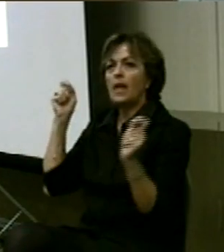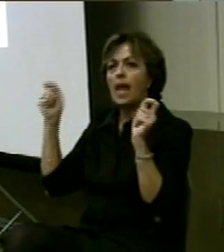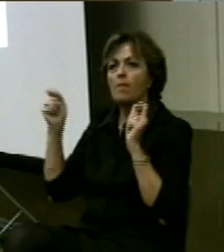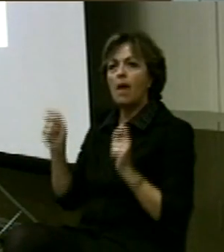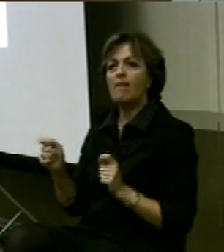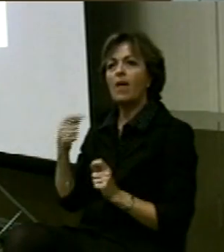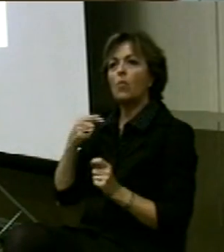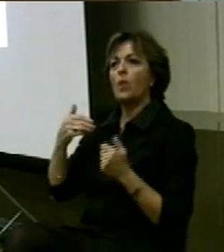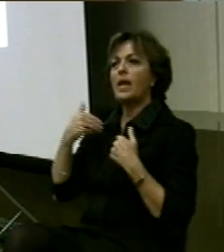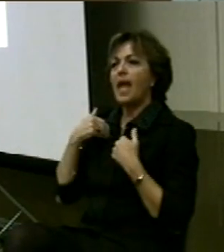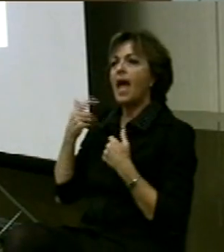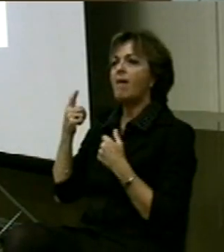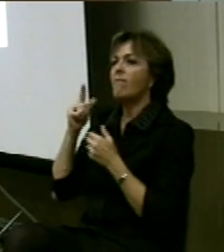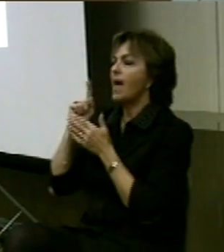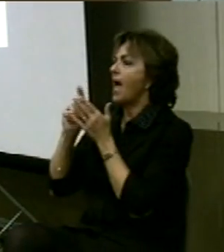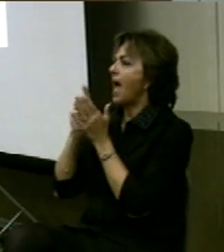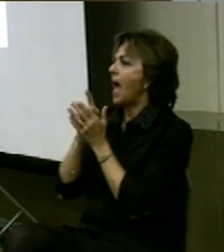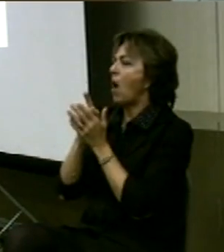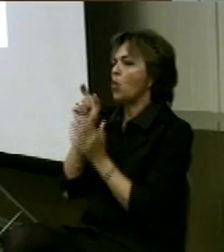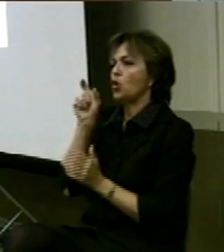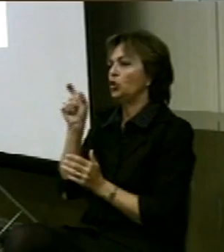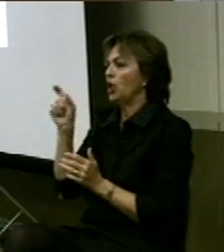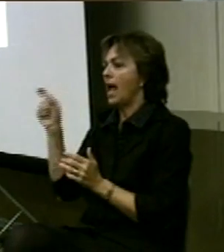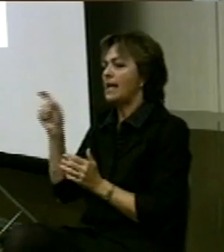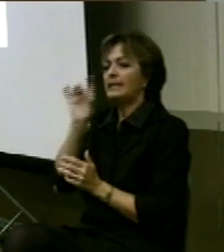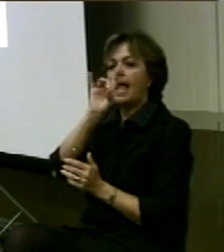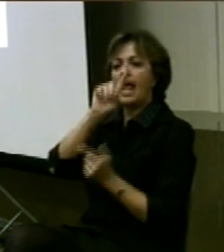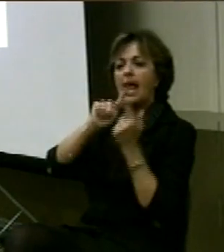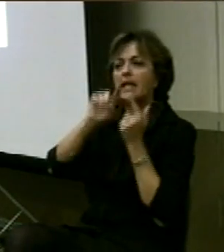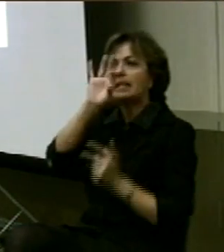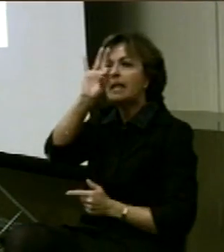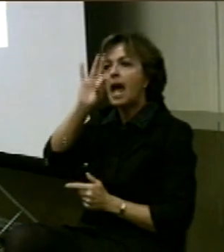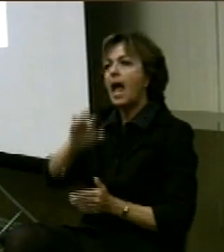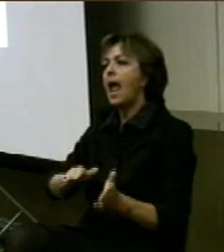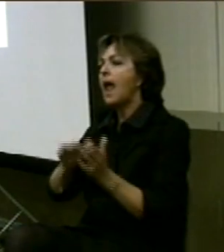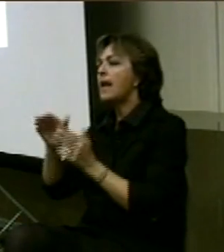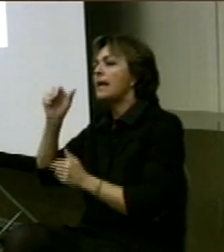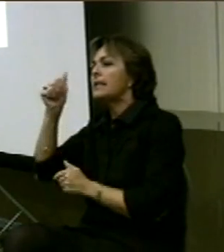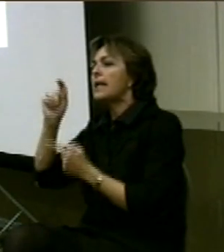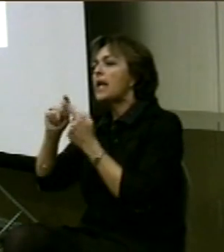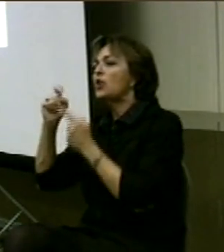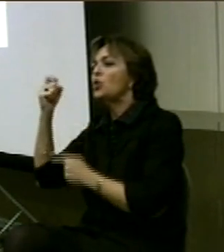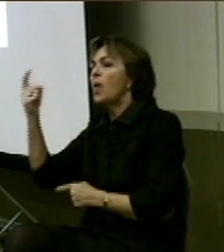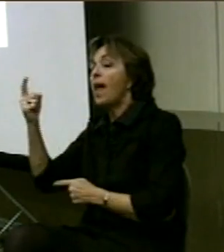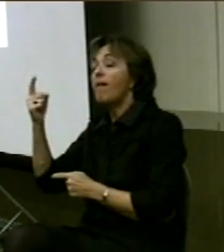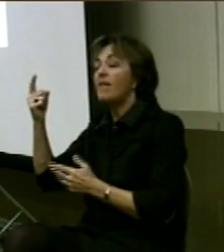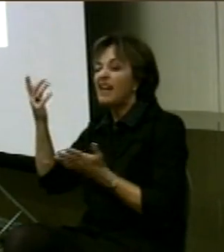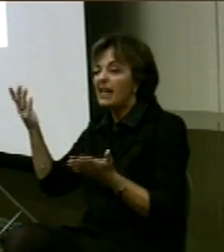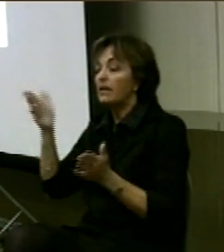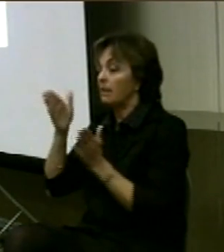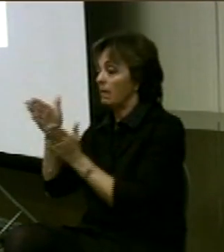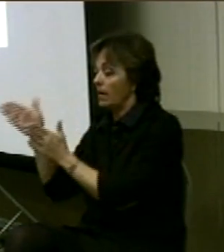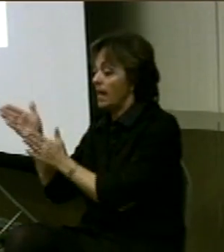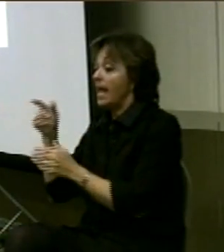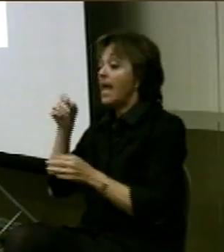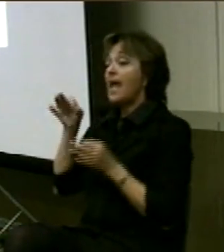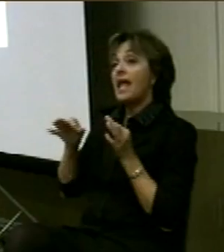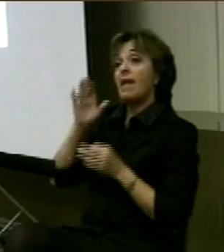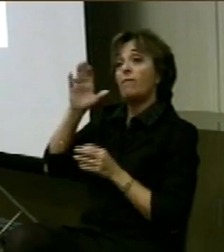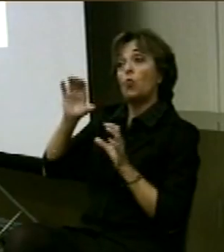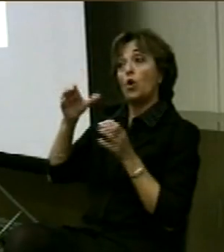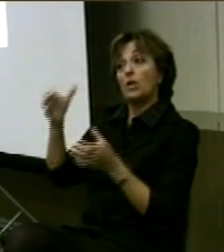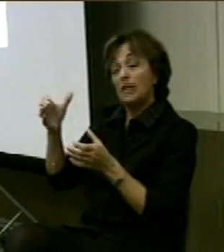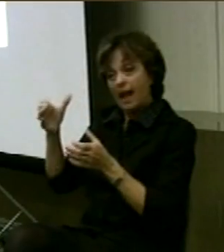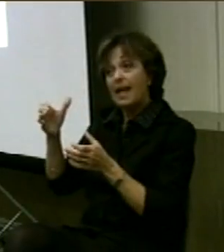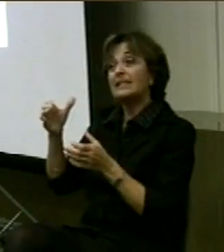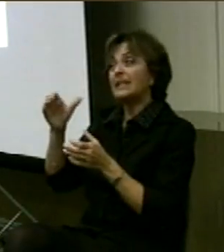you know, in hour chunks, 8 to 9, 9 to 10, 10 to 11. If your class periods are 35 minutes, download this off of our website,